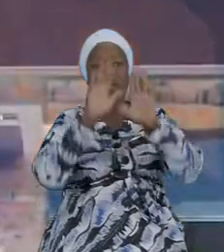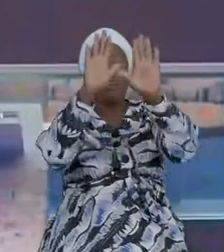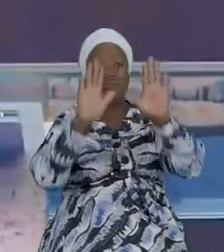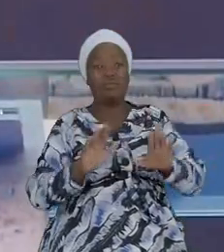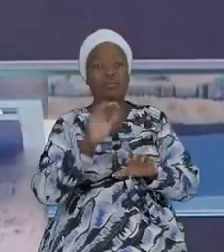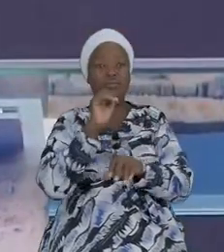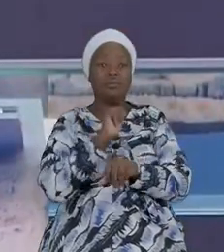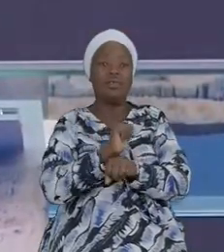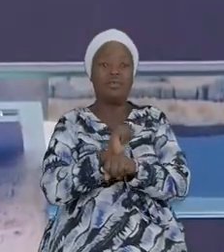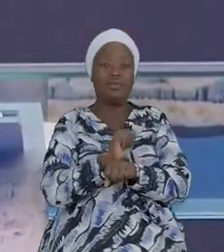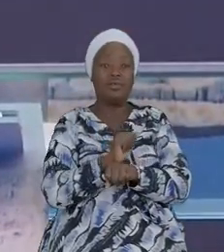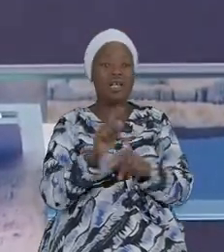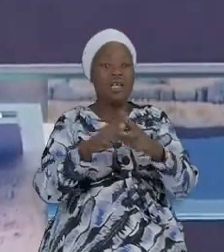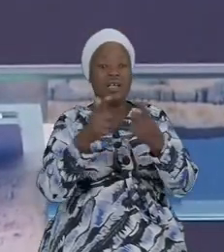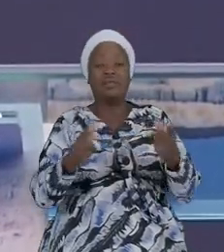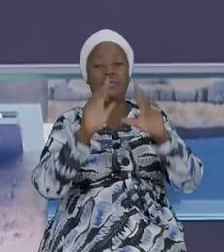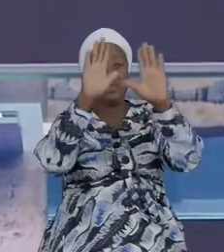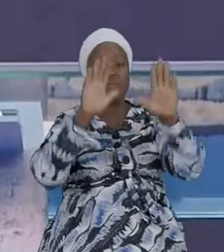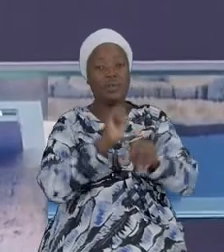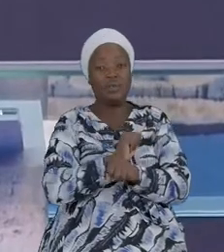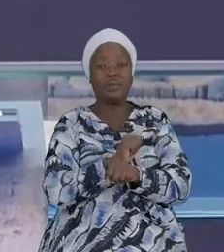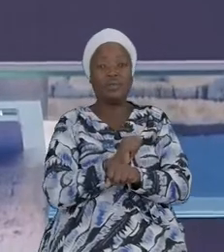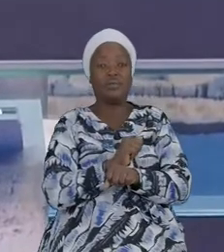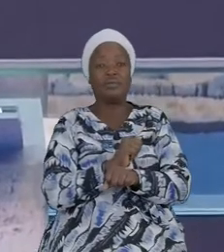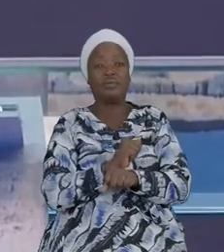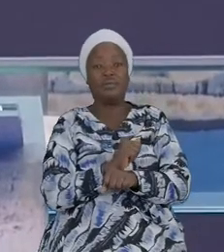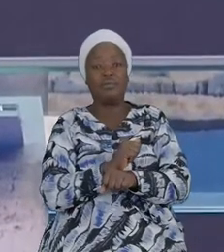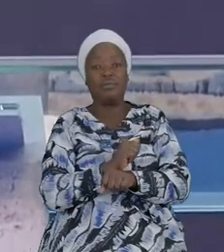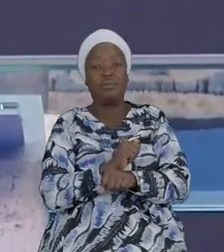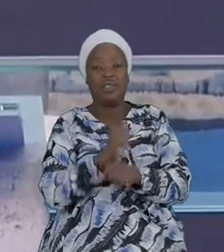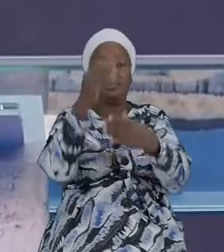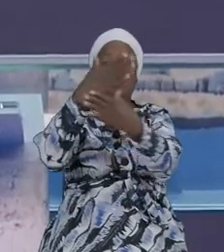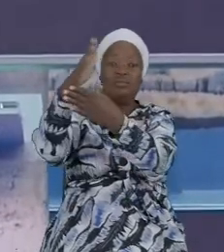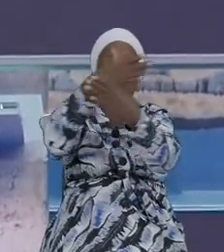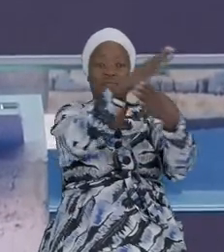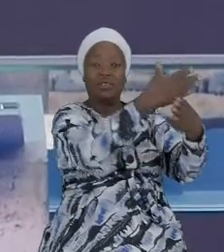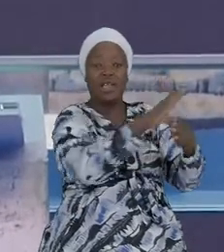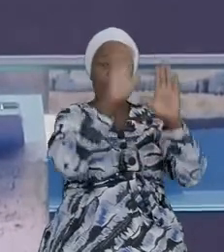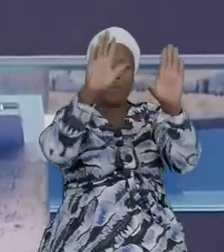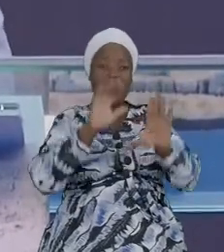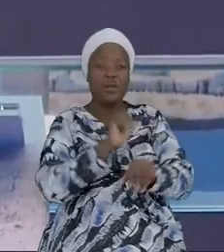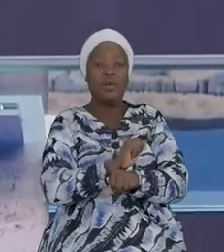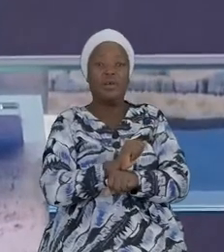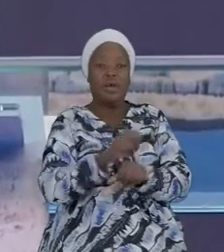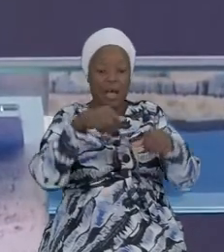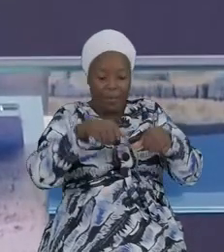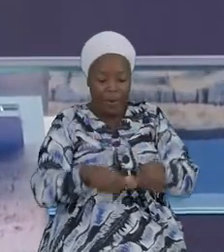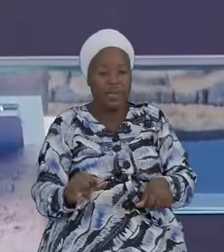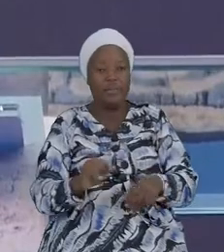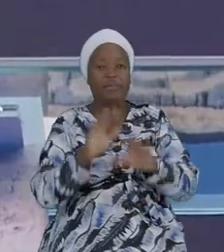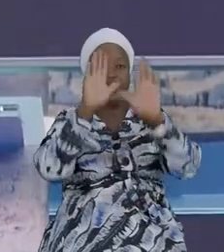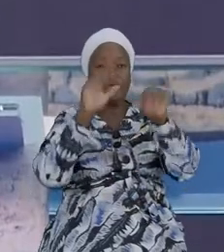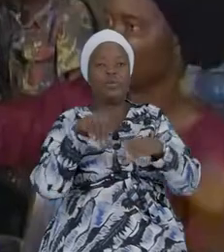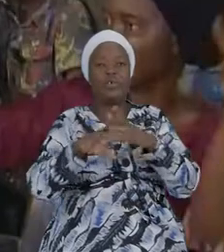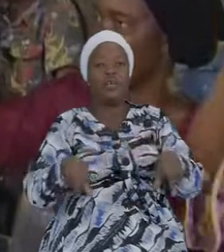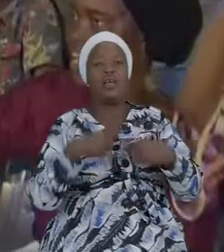miracles, incredible miracles, reverberating miracles, abiding miracles in your